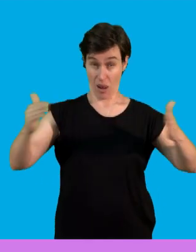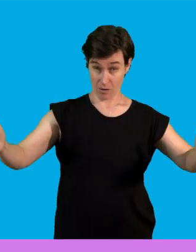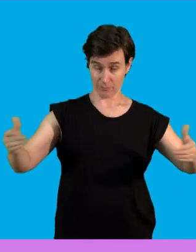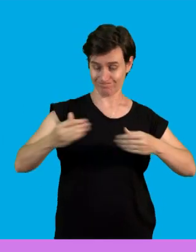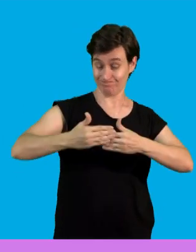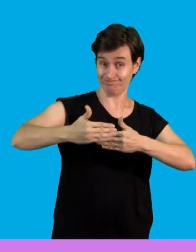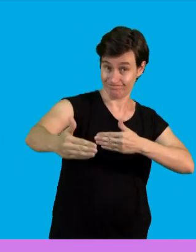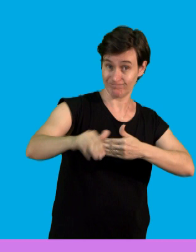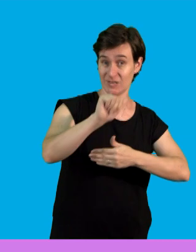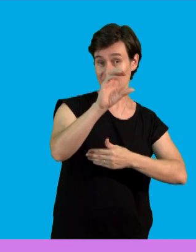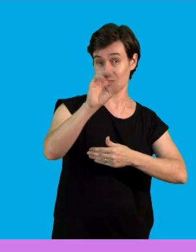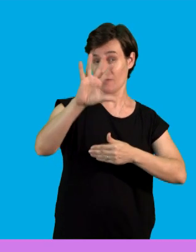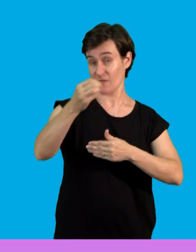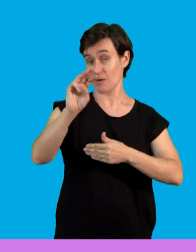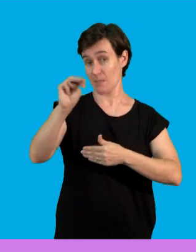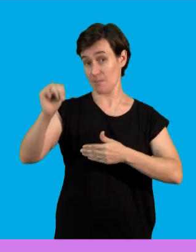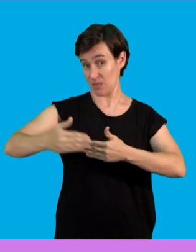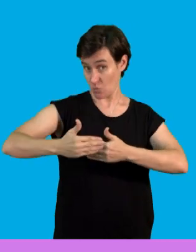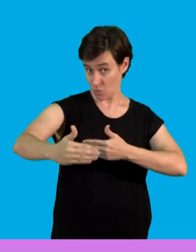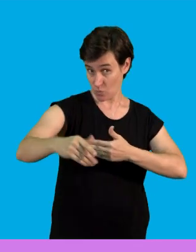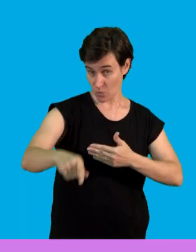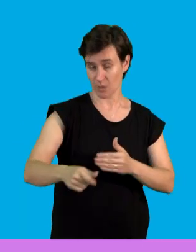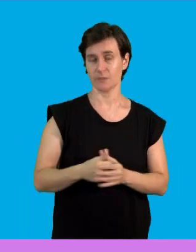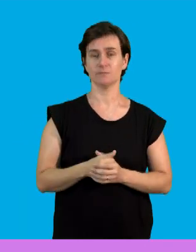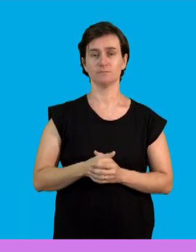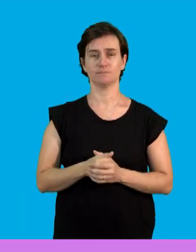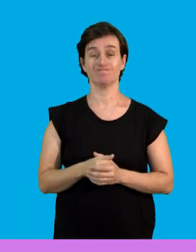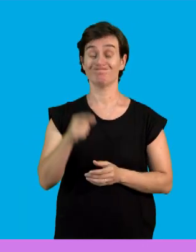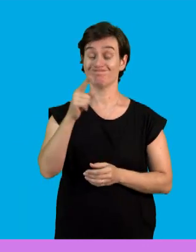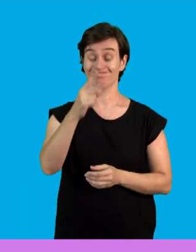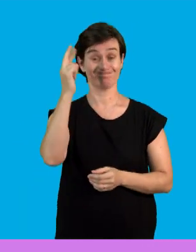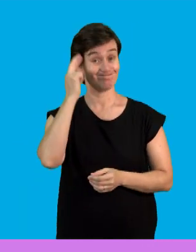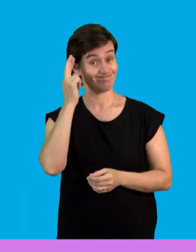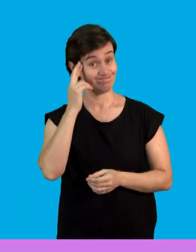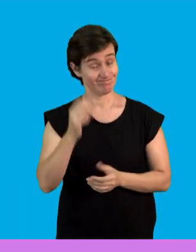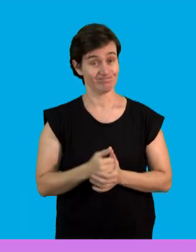can fit in the locker if a shelf is